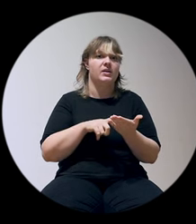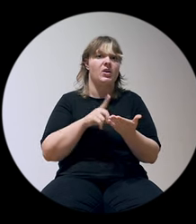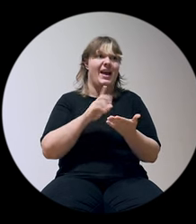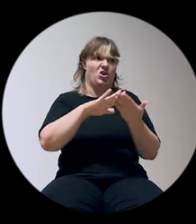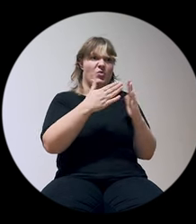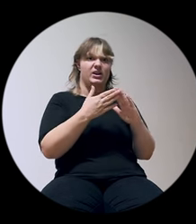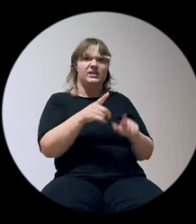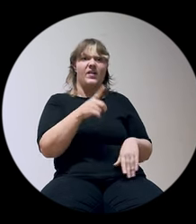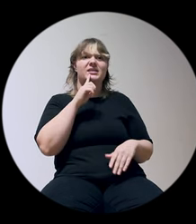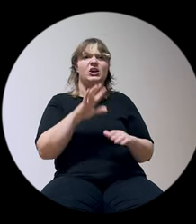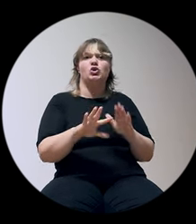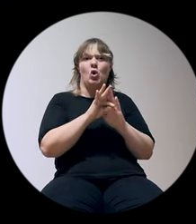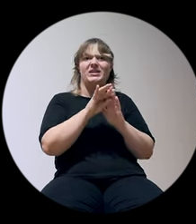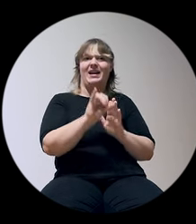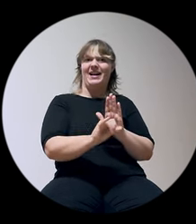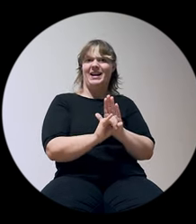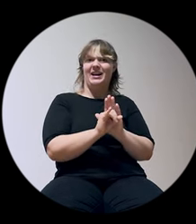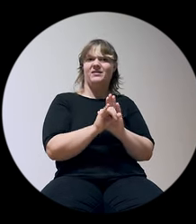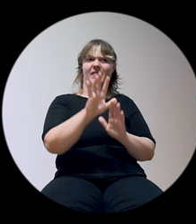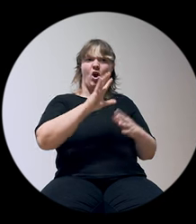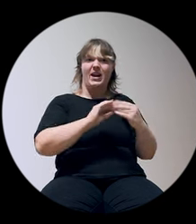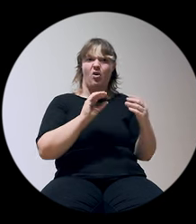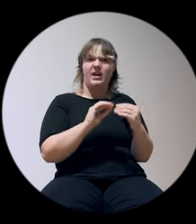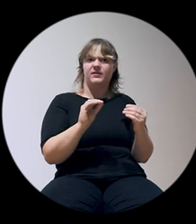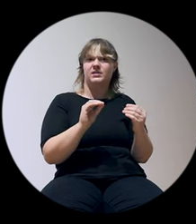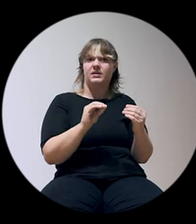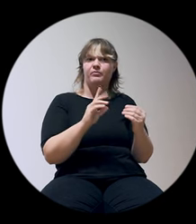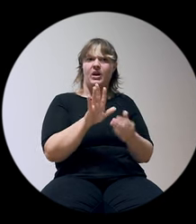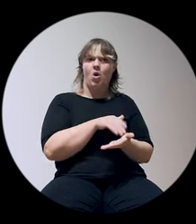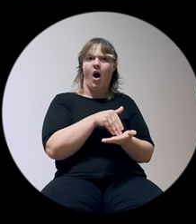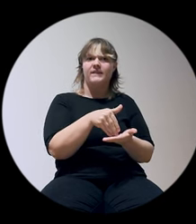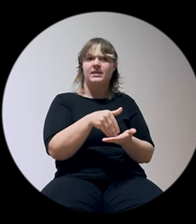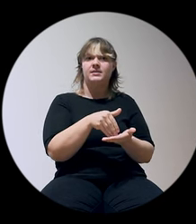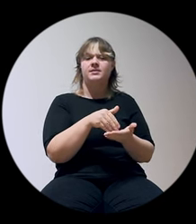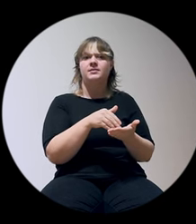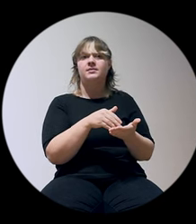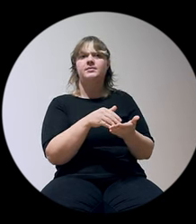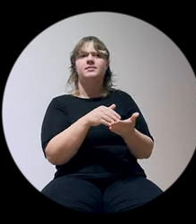communities is the chosen identities or narratives that are oftentimes